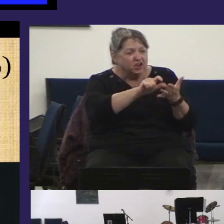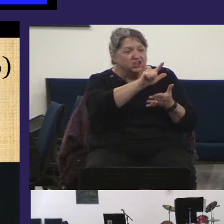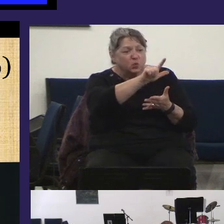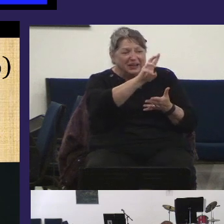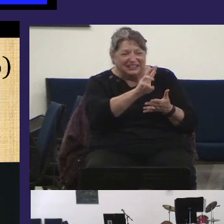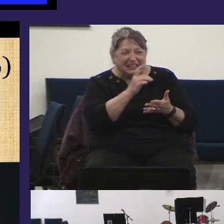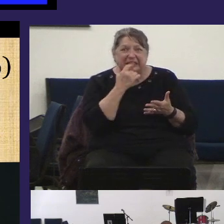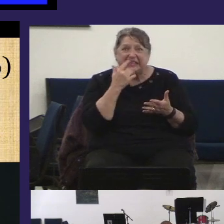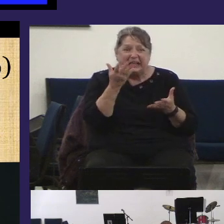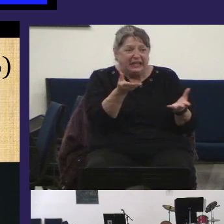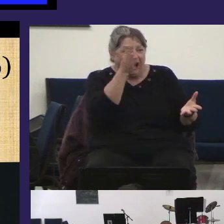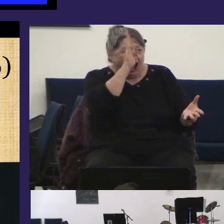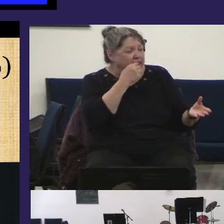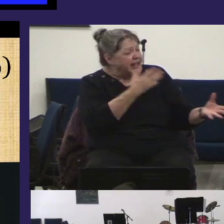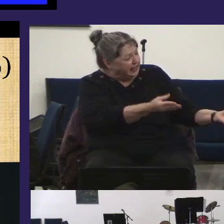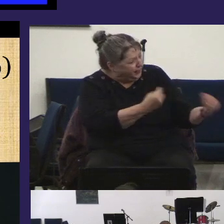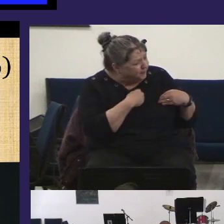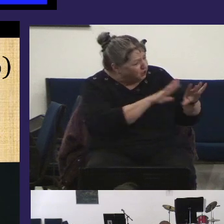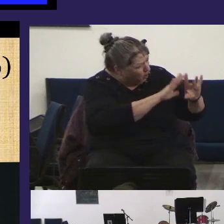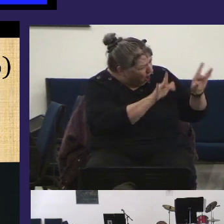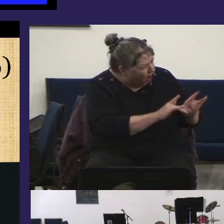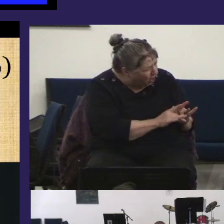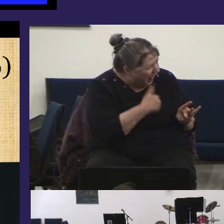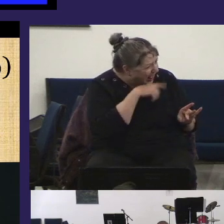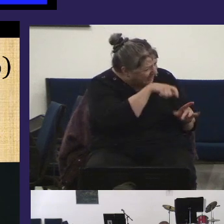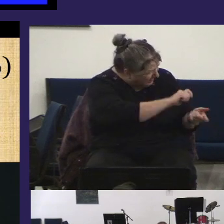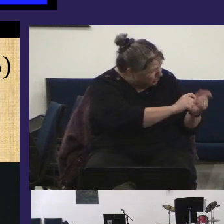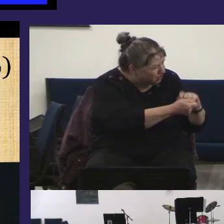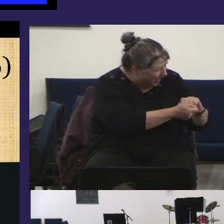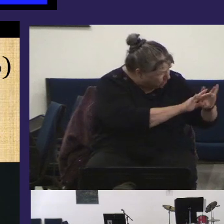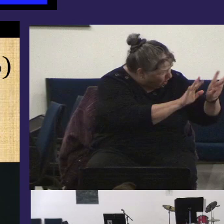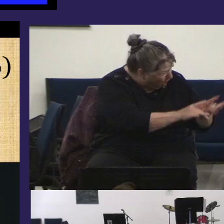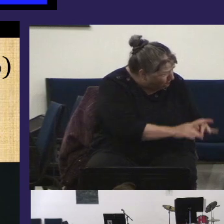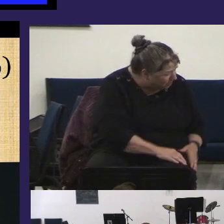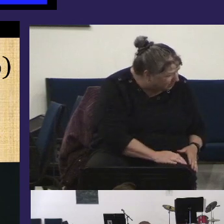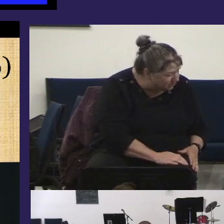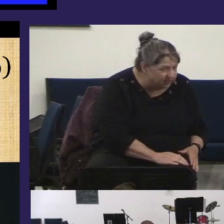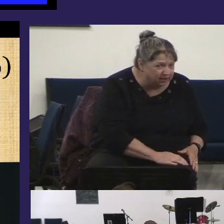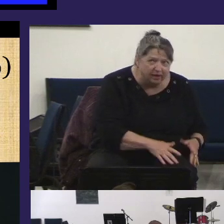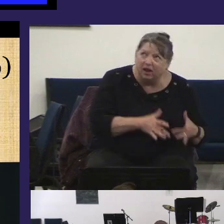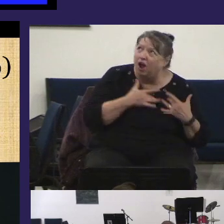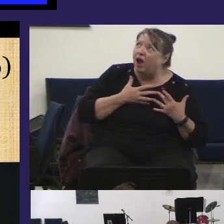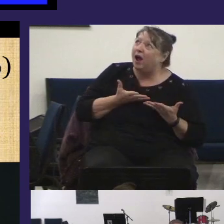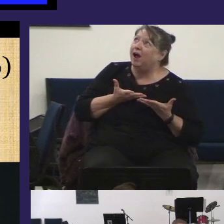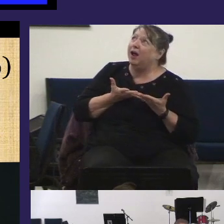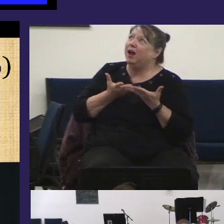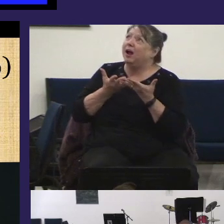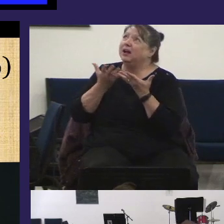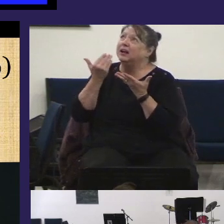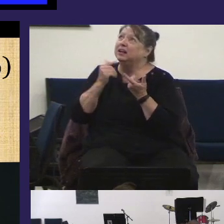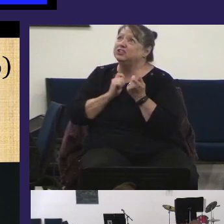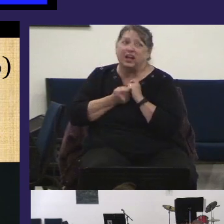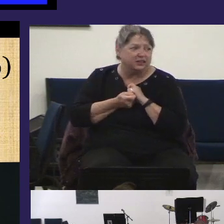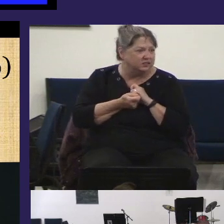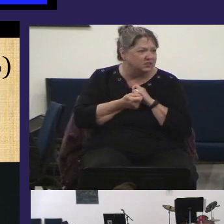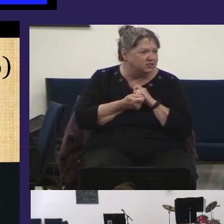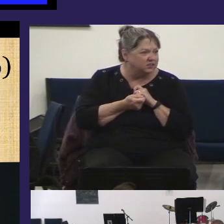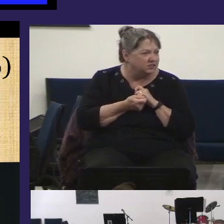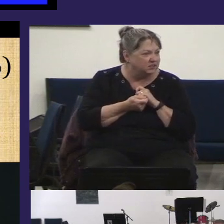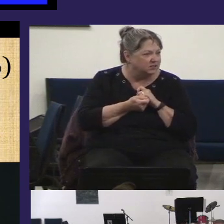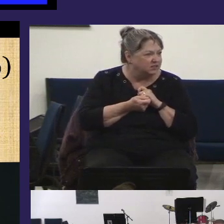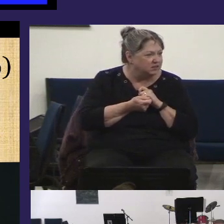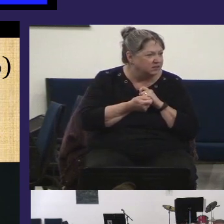be changed. And so if we're standing firm, that means that our hearts have been made right with